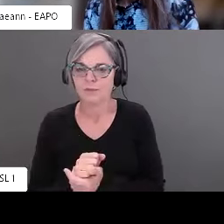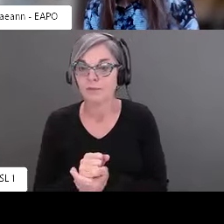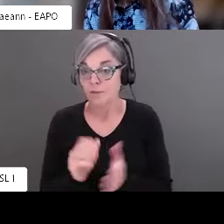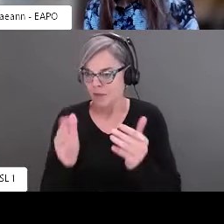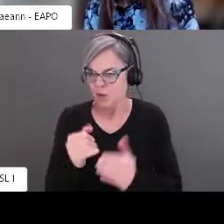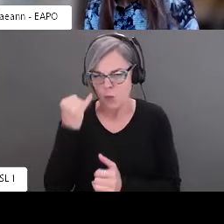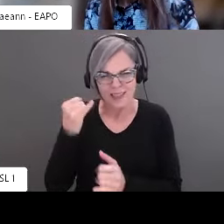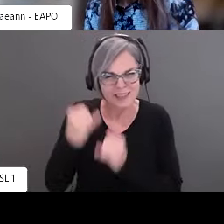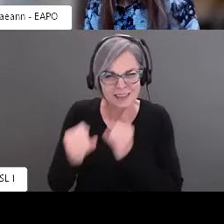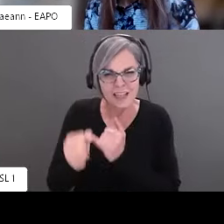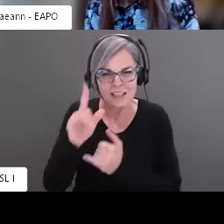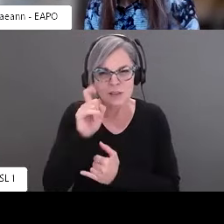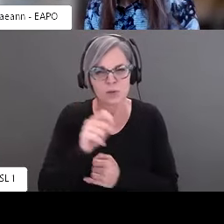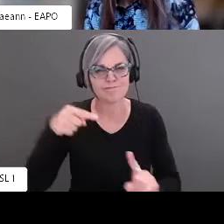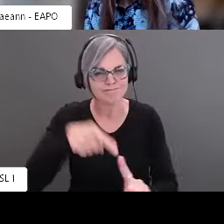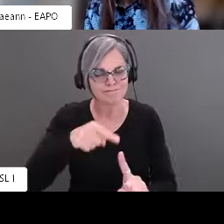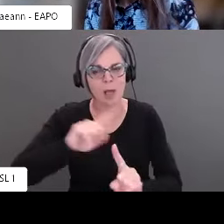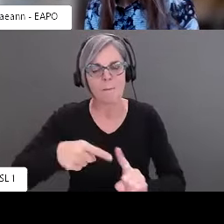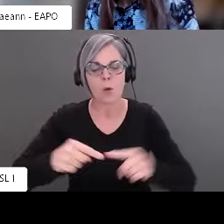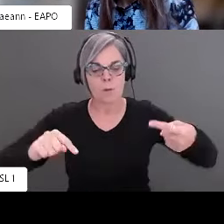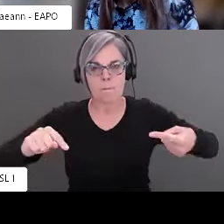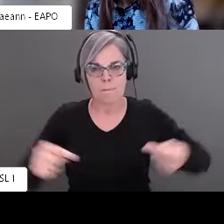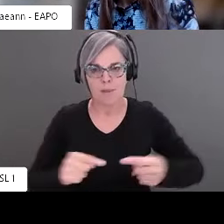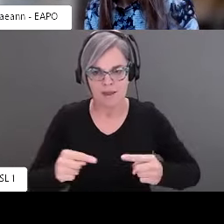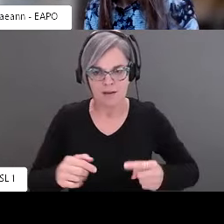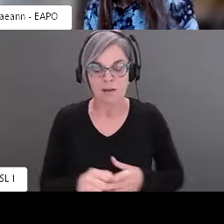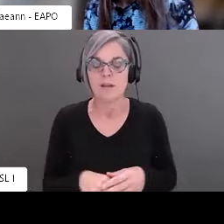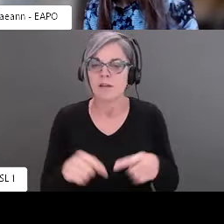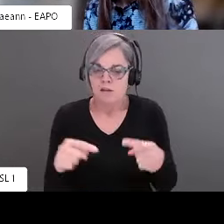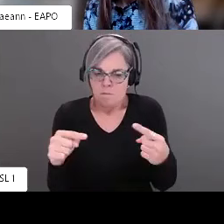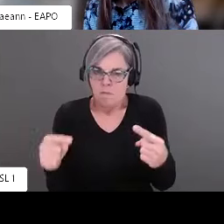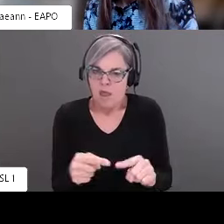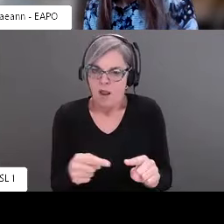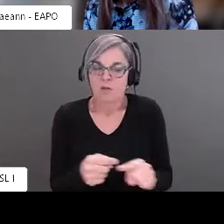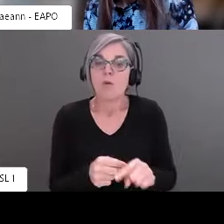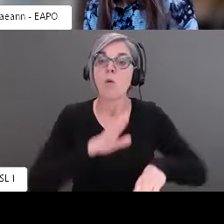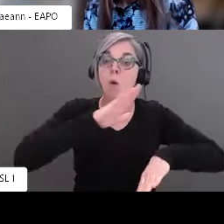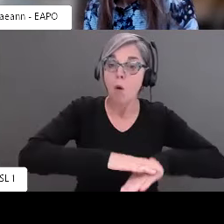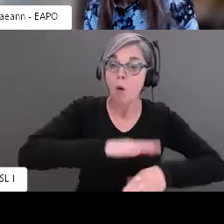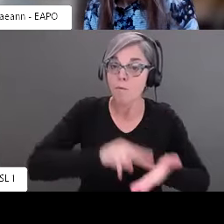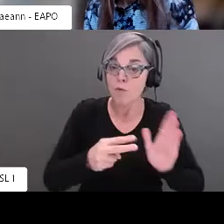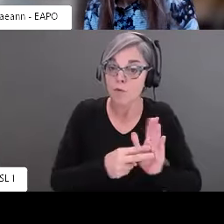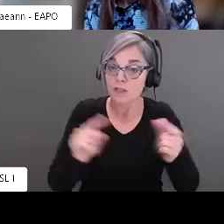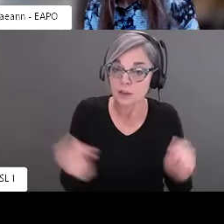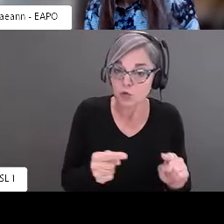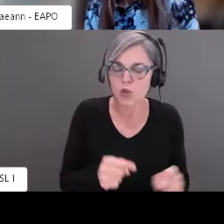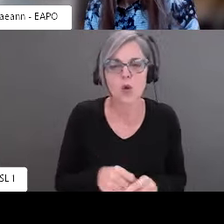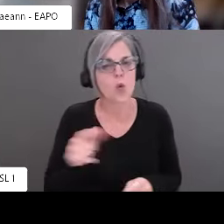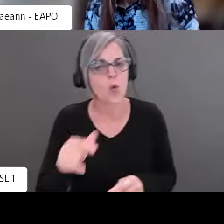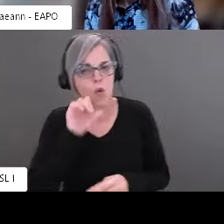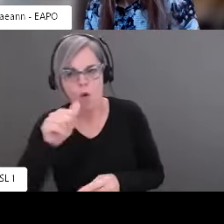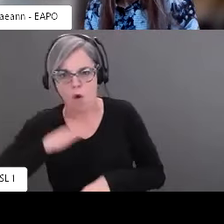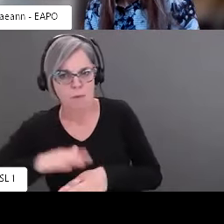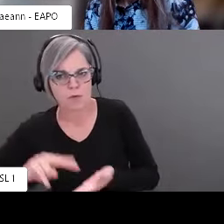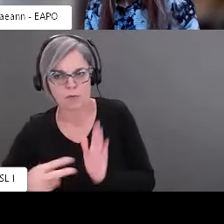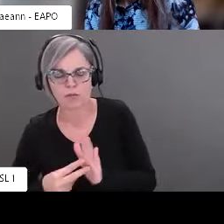How do you differentiate pain from intentional injury versus unintentional? You have to ask. The